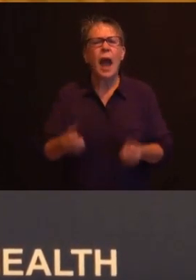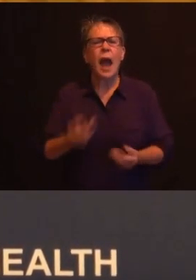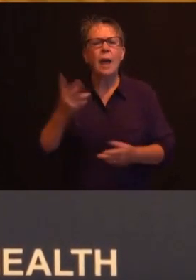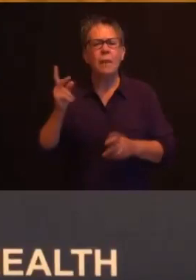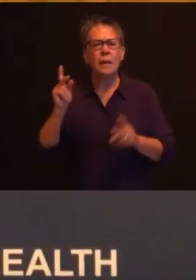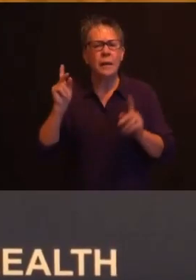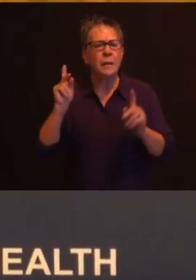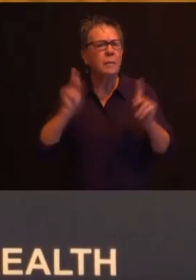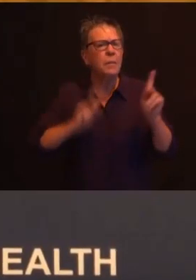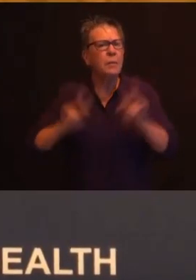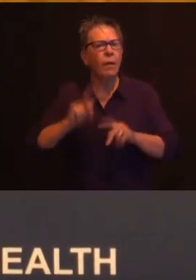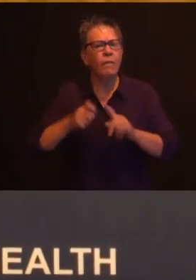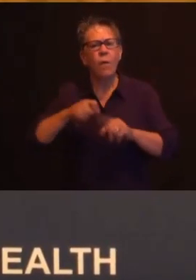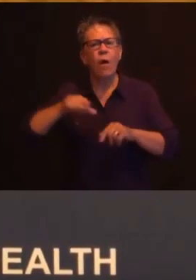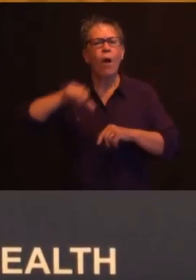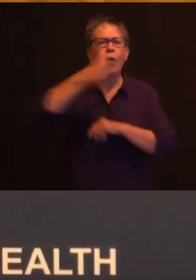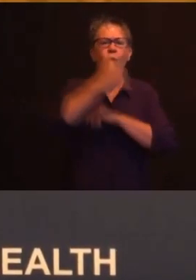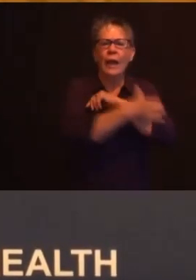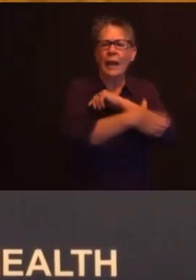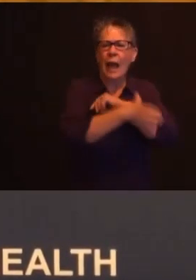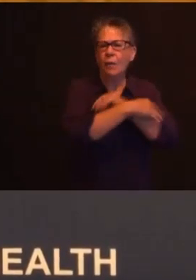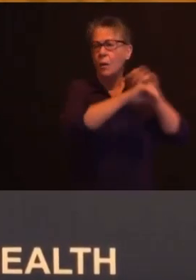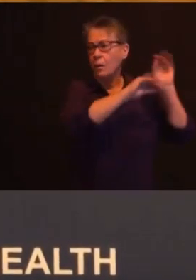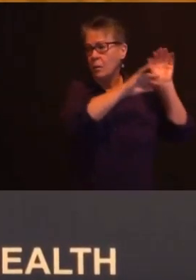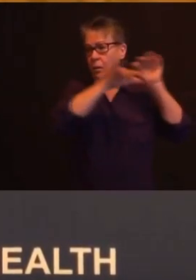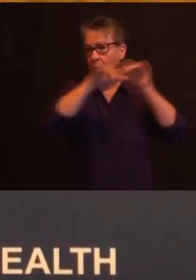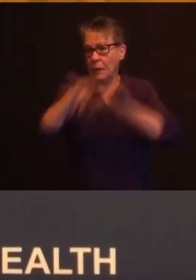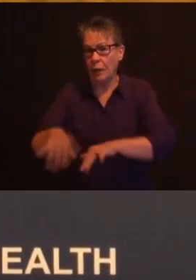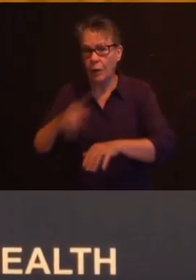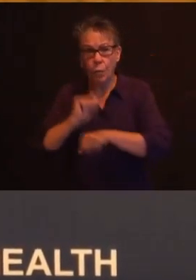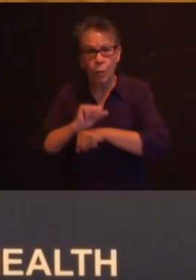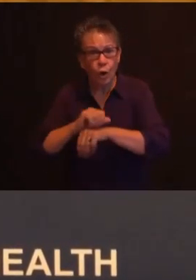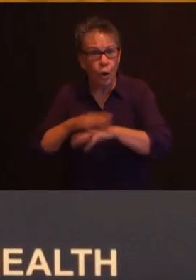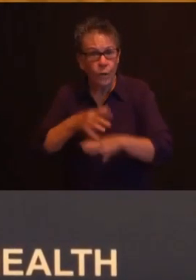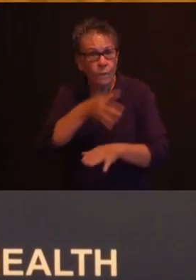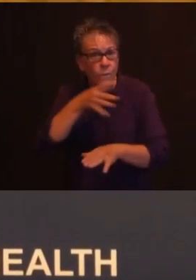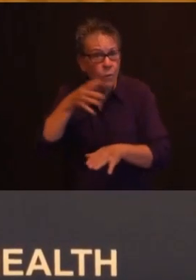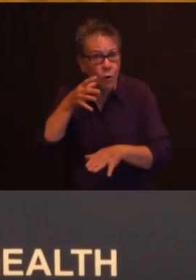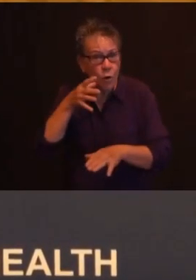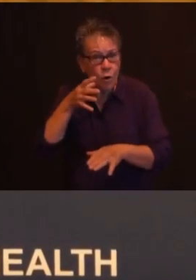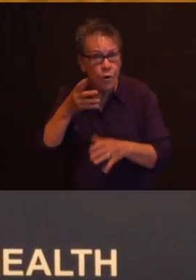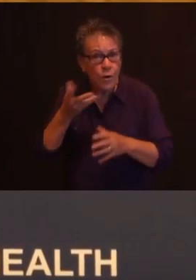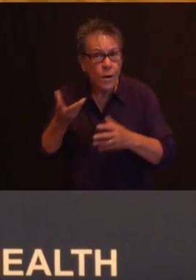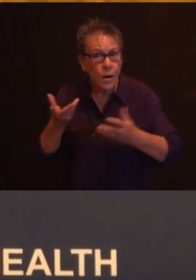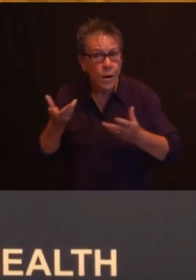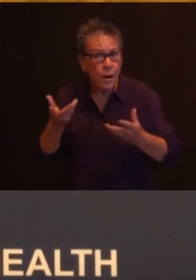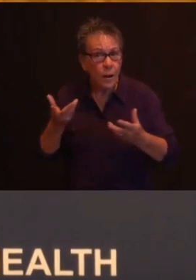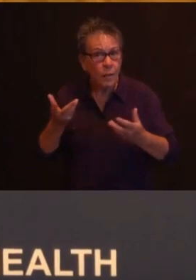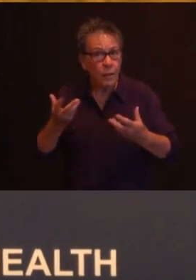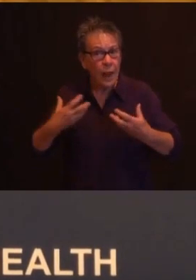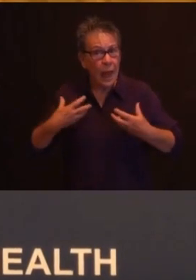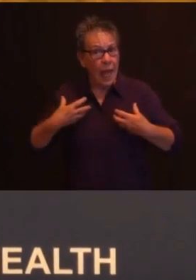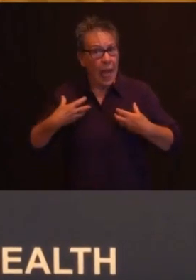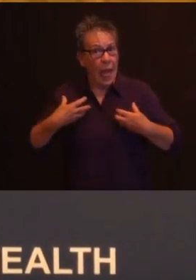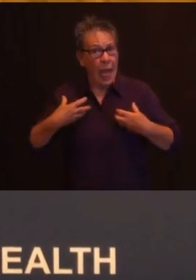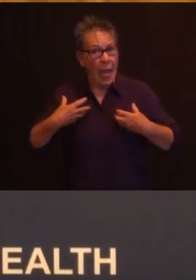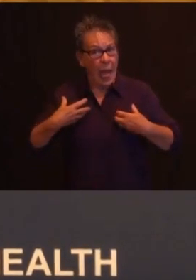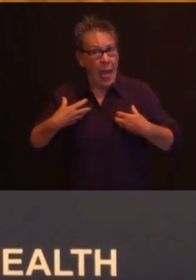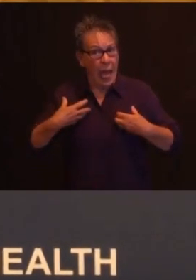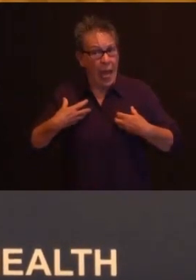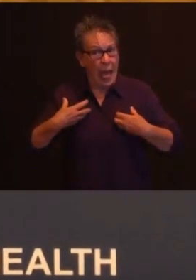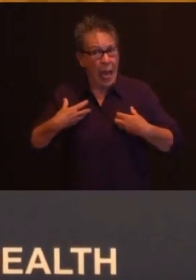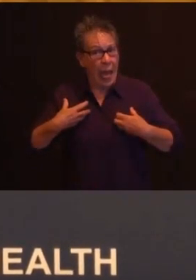and their employees won't allow healthcare officials onto farms to test them. Shouldn't testing be mandatory as it is in